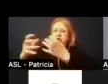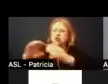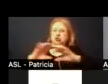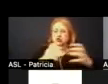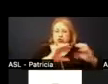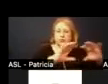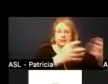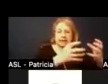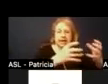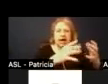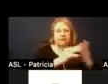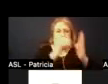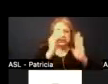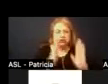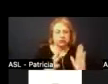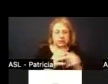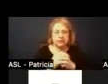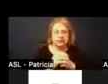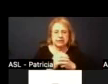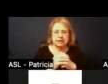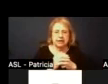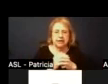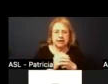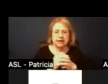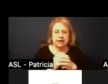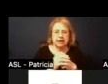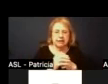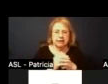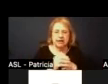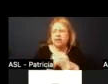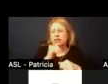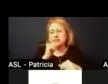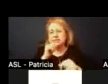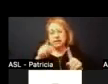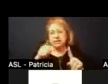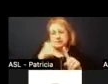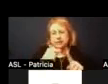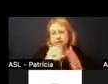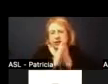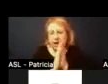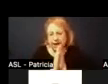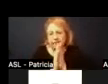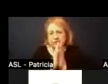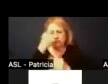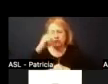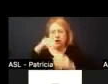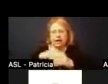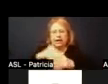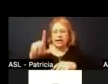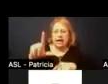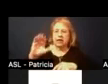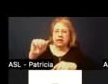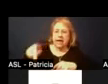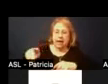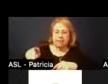these specific uh this specific look is not called out in our lcap but we're doing it in response to questions about how